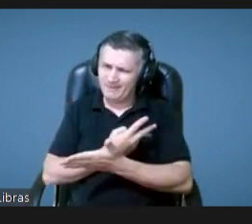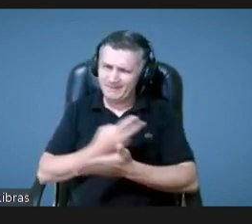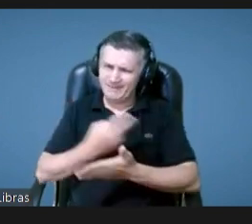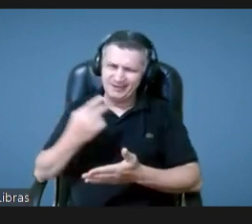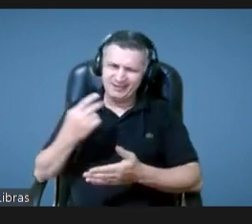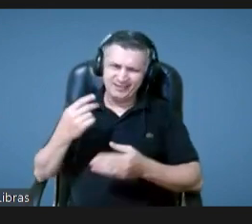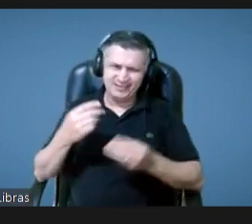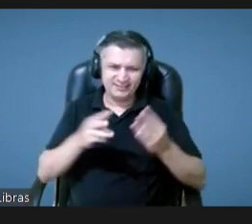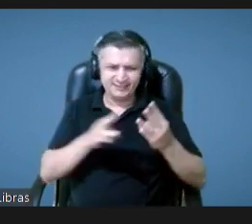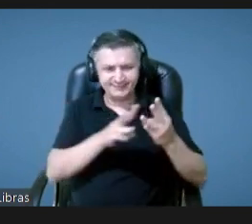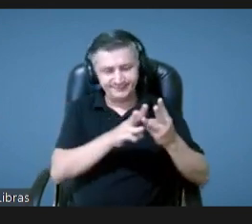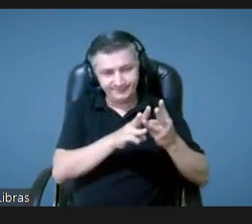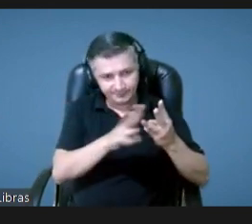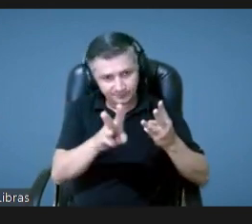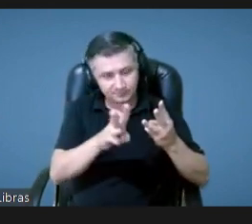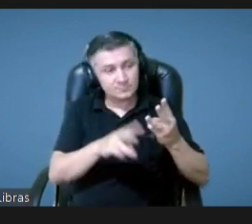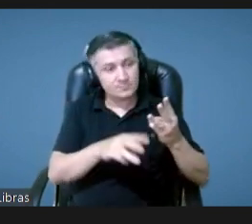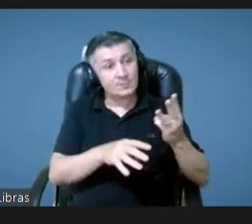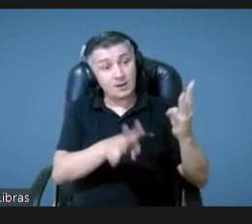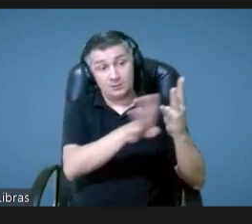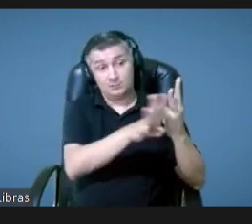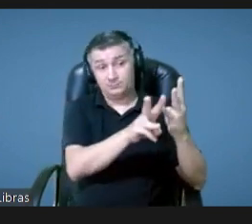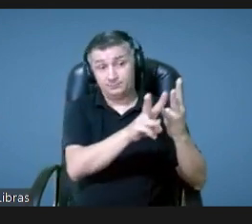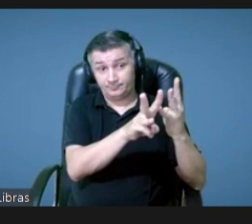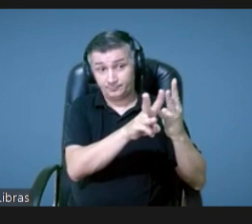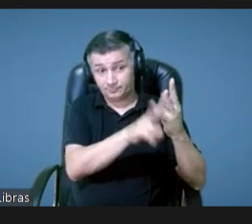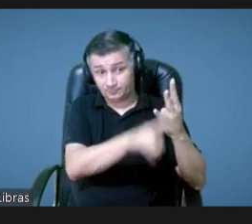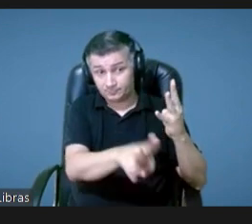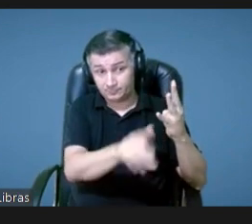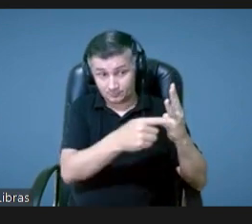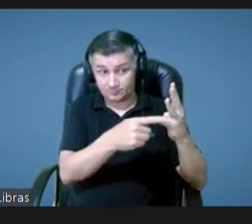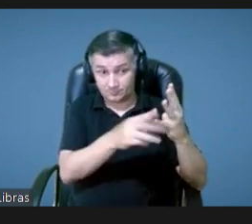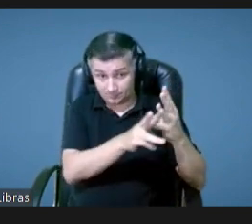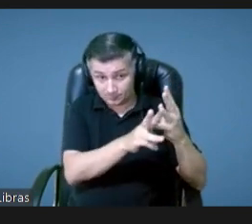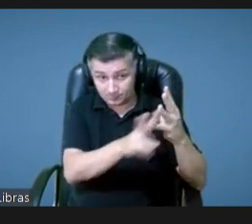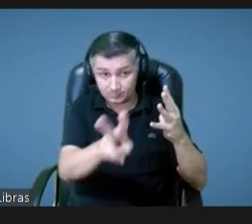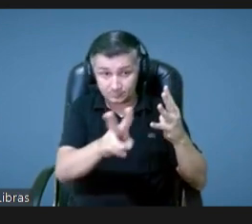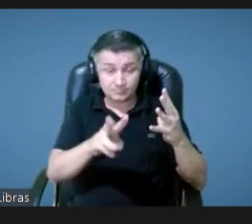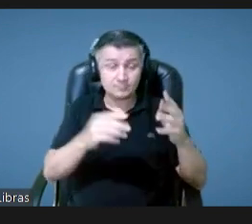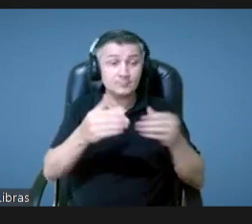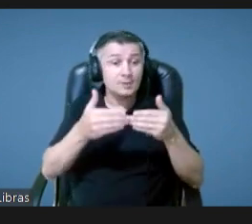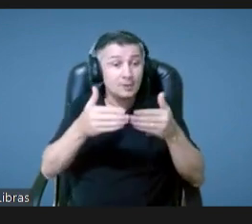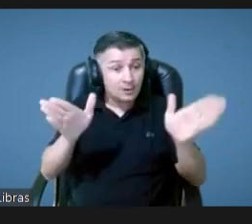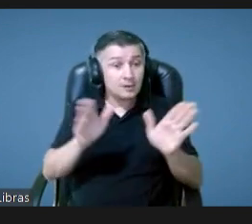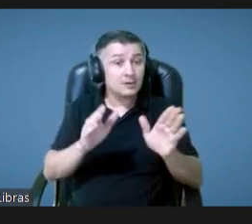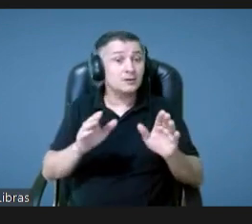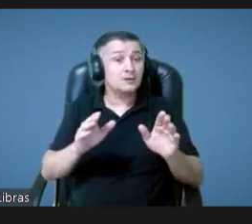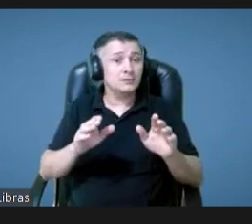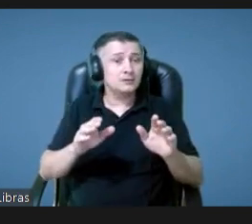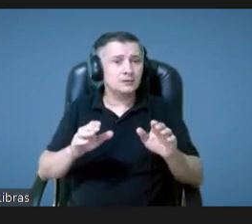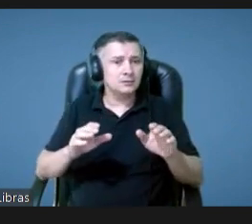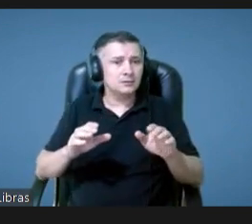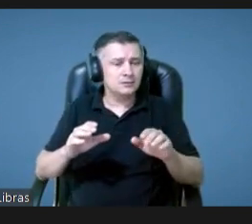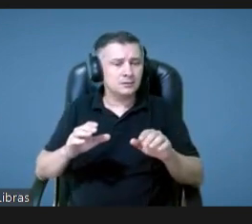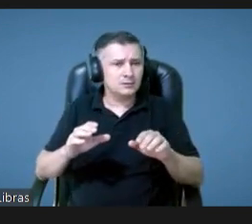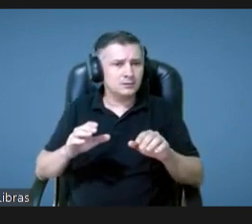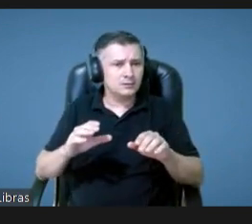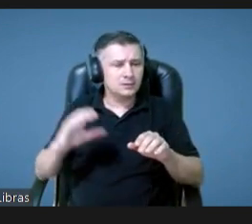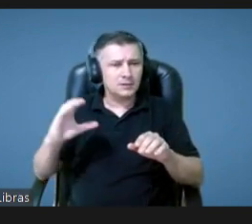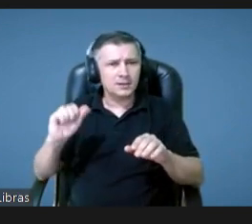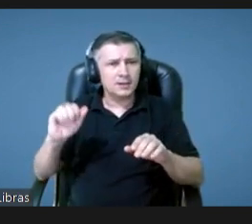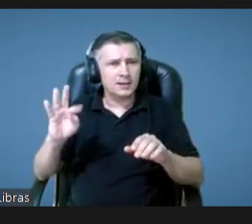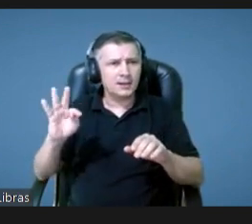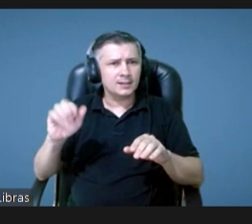this is something that we are seeing in Q4. We opened the